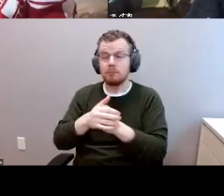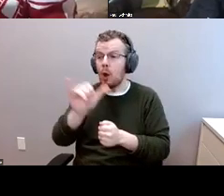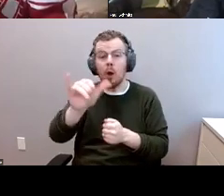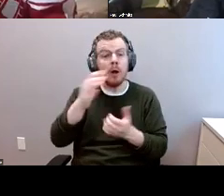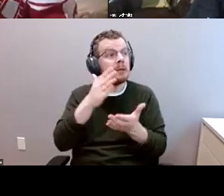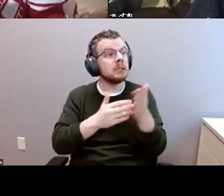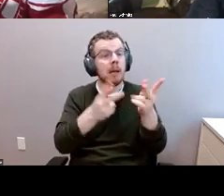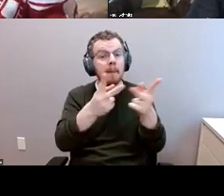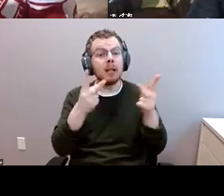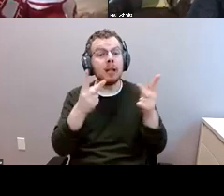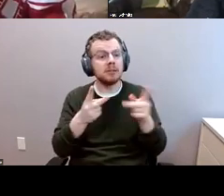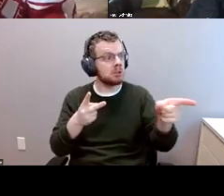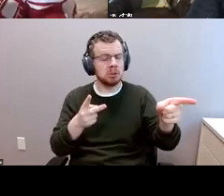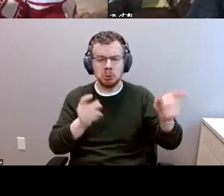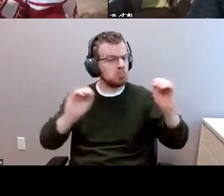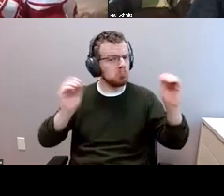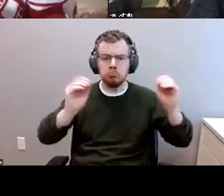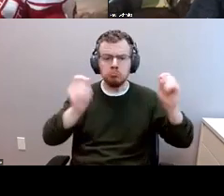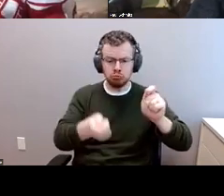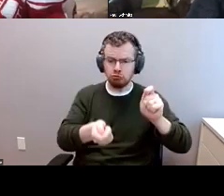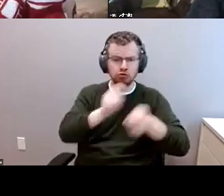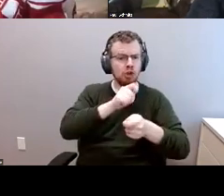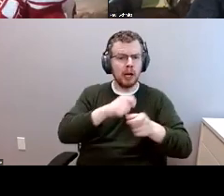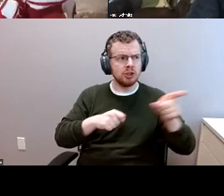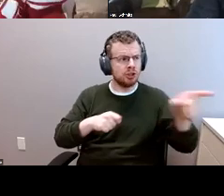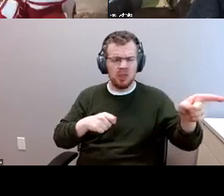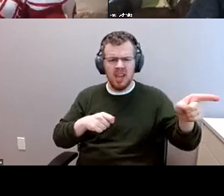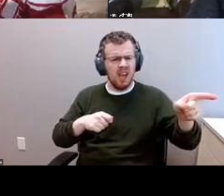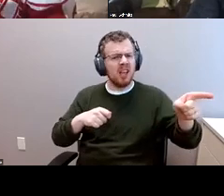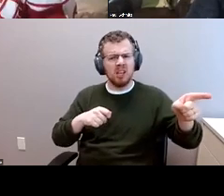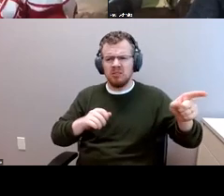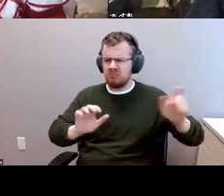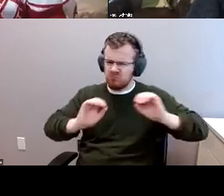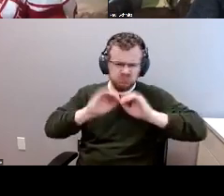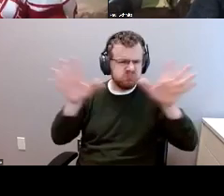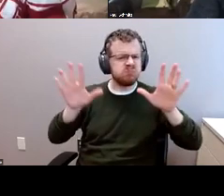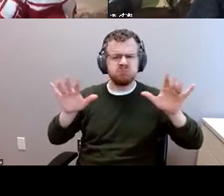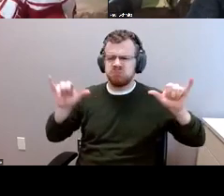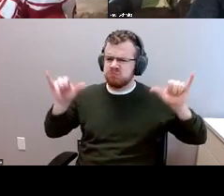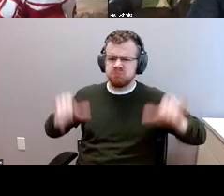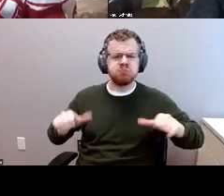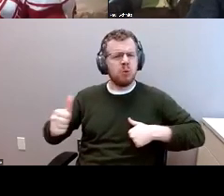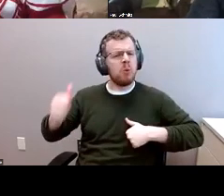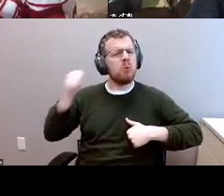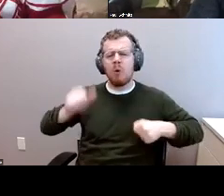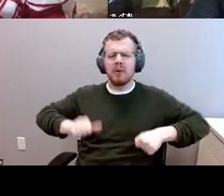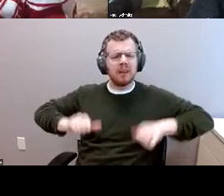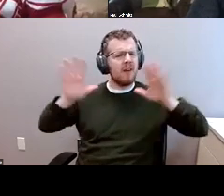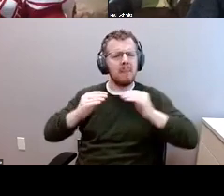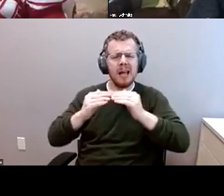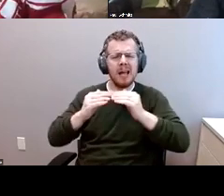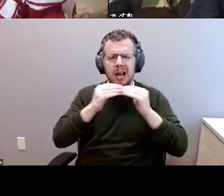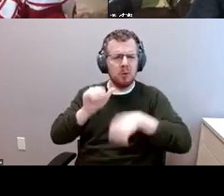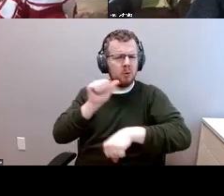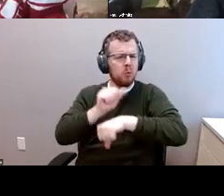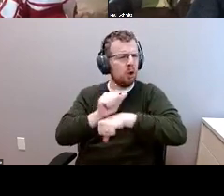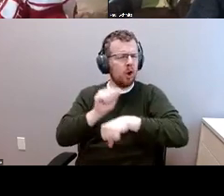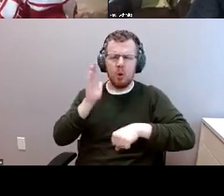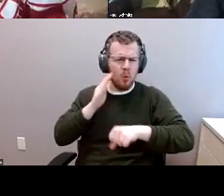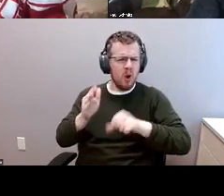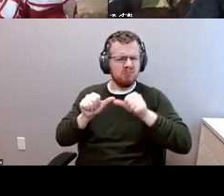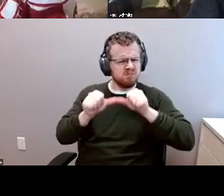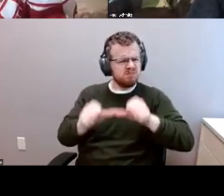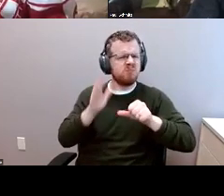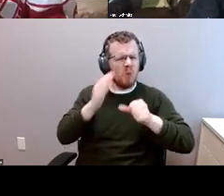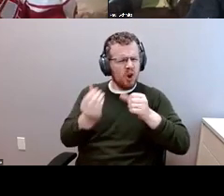not changing anything. They are doubling down. They are really clear. We're not giving up on our equity work. And if anything, we're going to broaden and expand it. Now